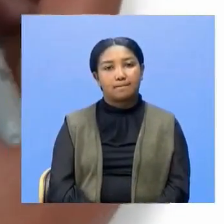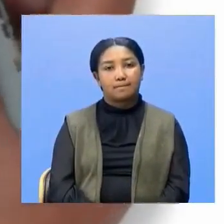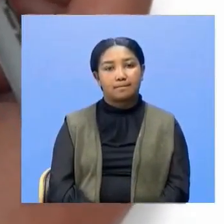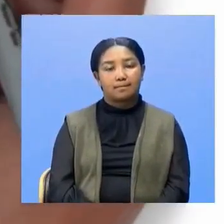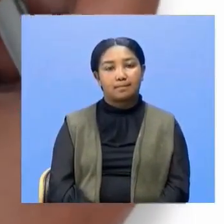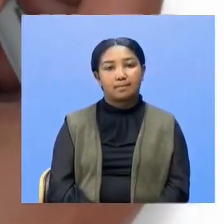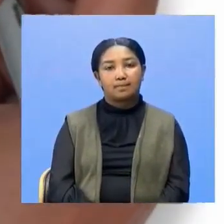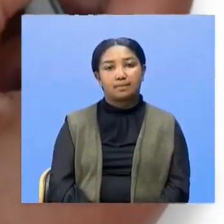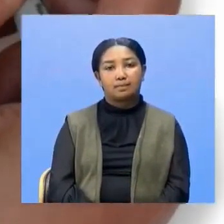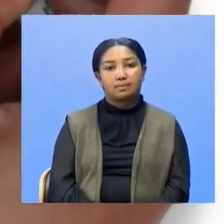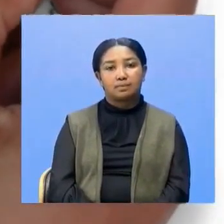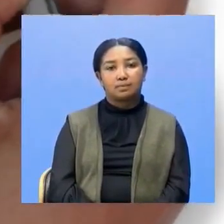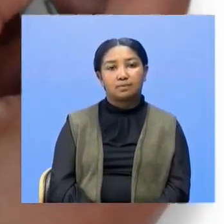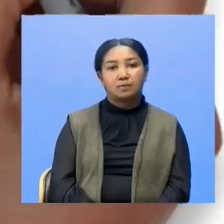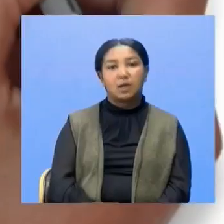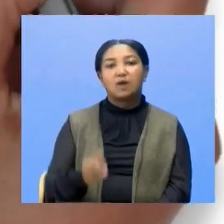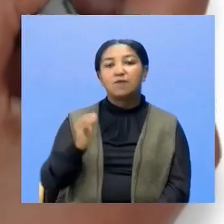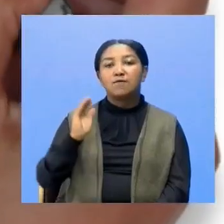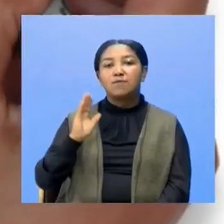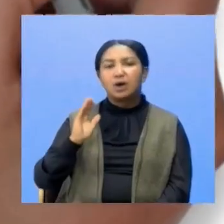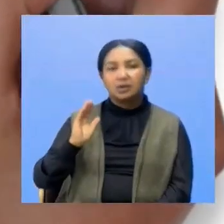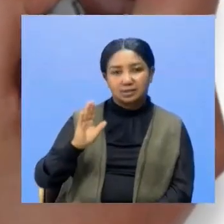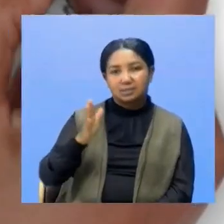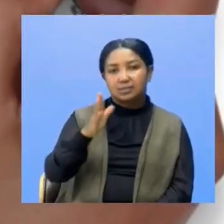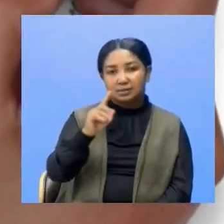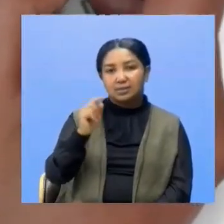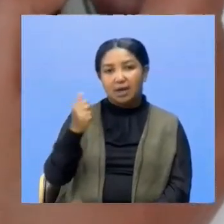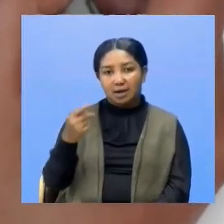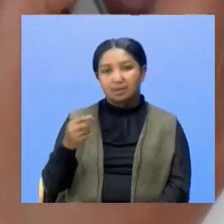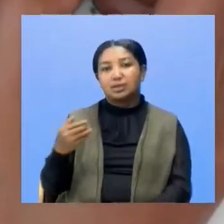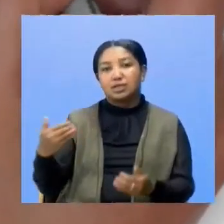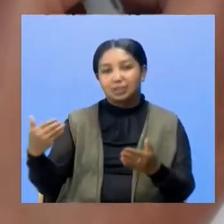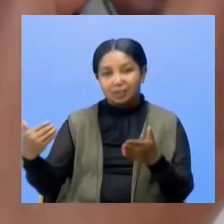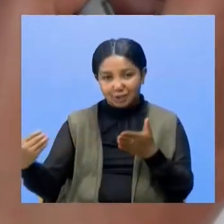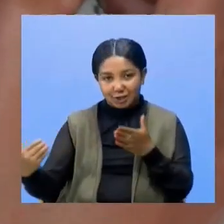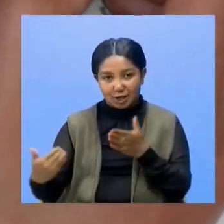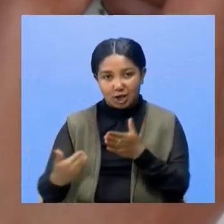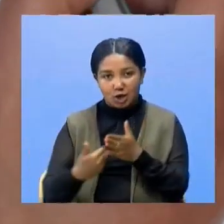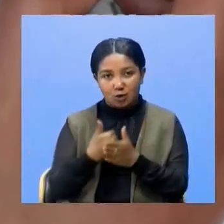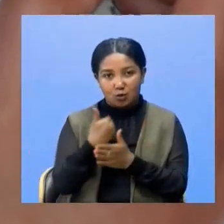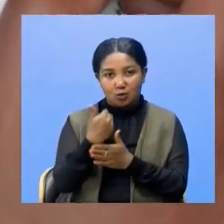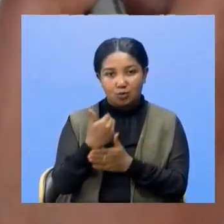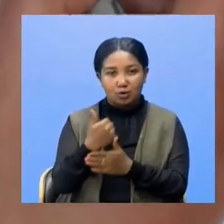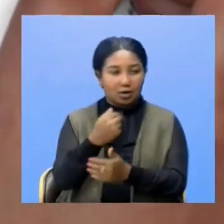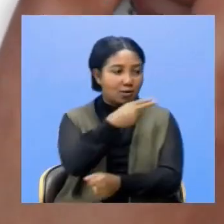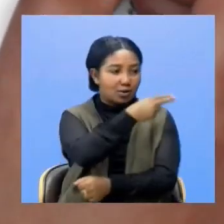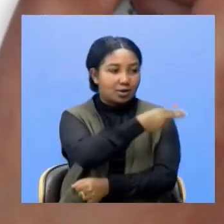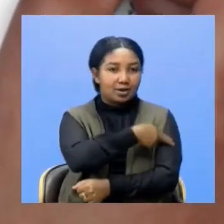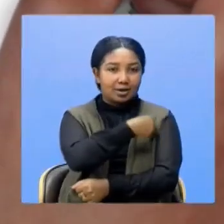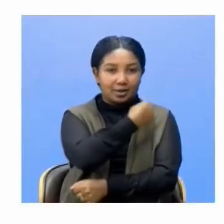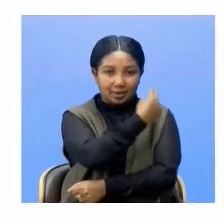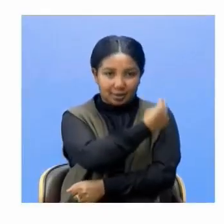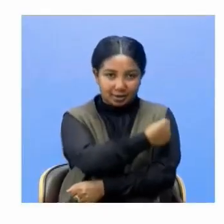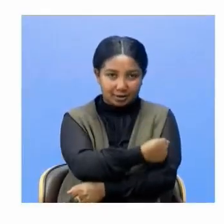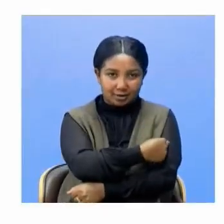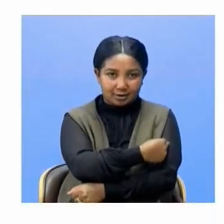than the new clinic.